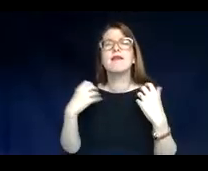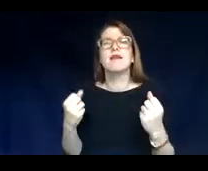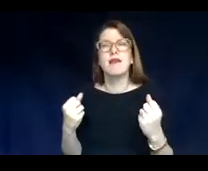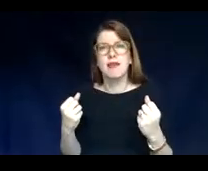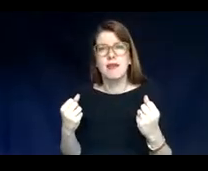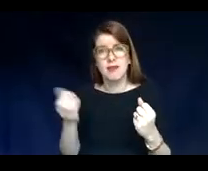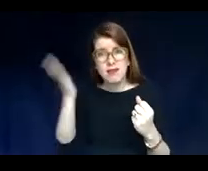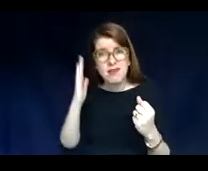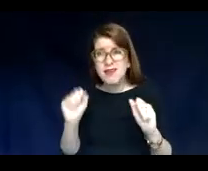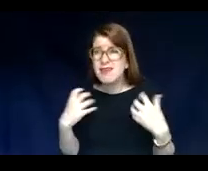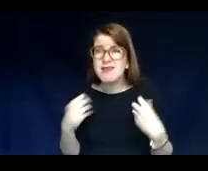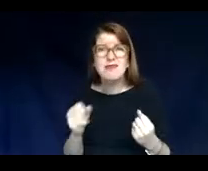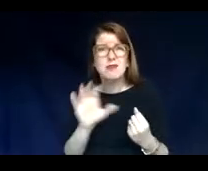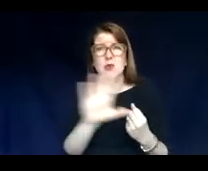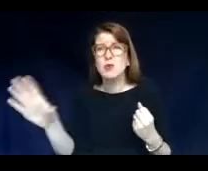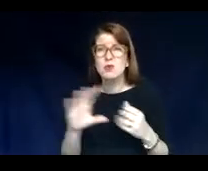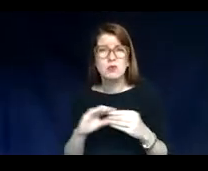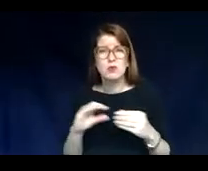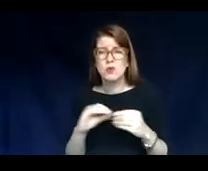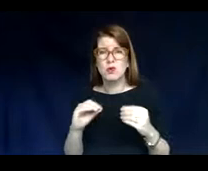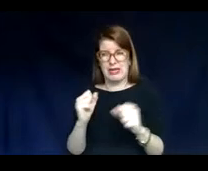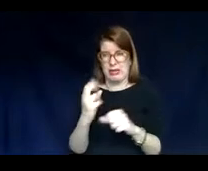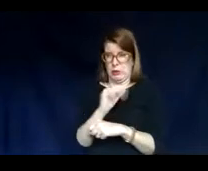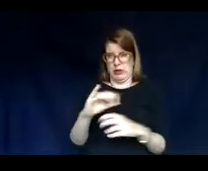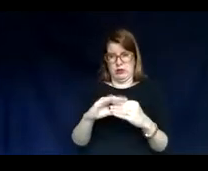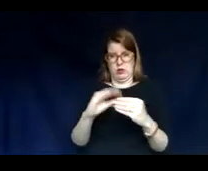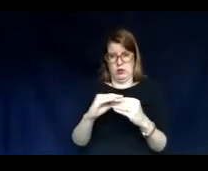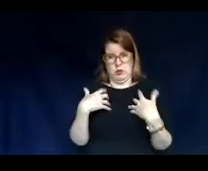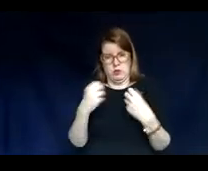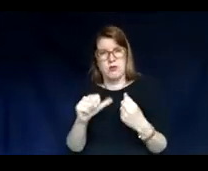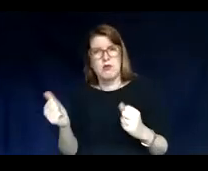God can heal your story and use that story to heal others.